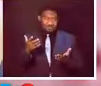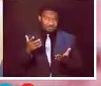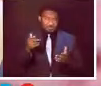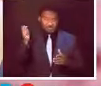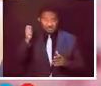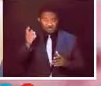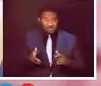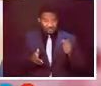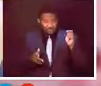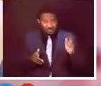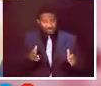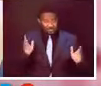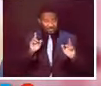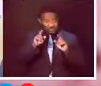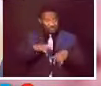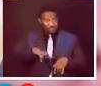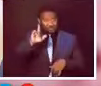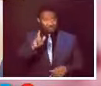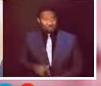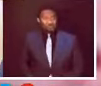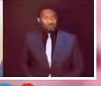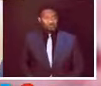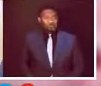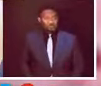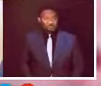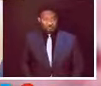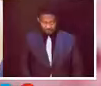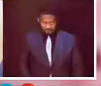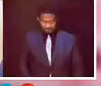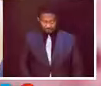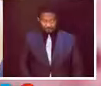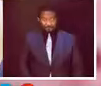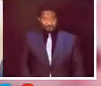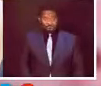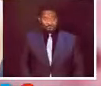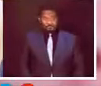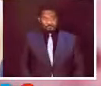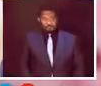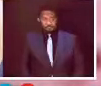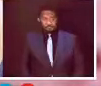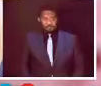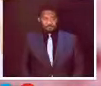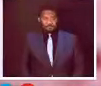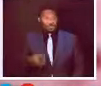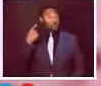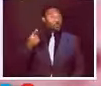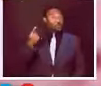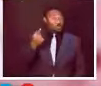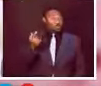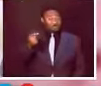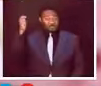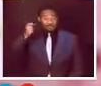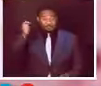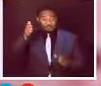go. Indeed, it is pursuant to the position that it has to always be the whip, that when we made